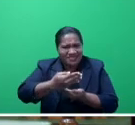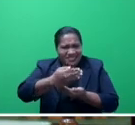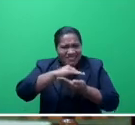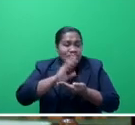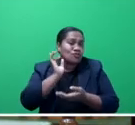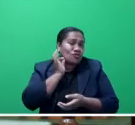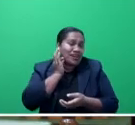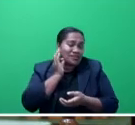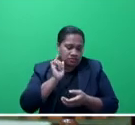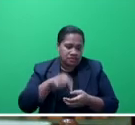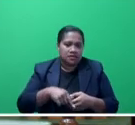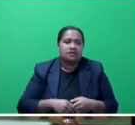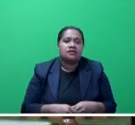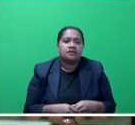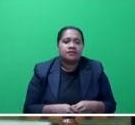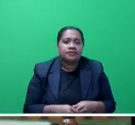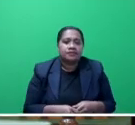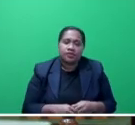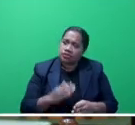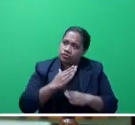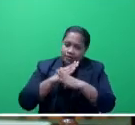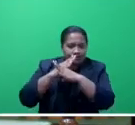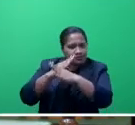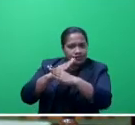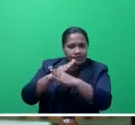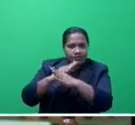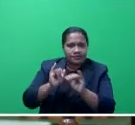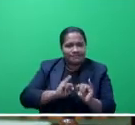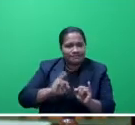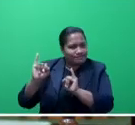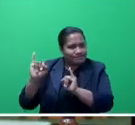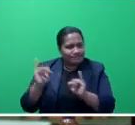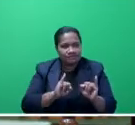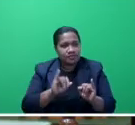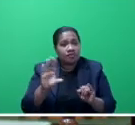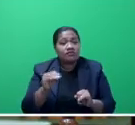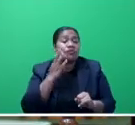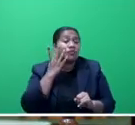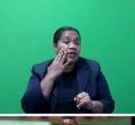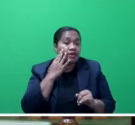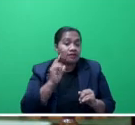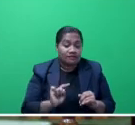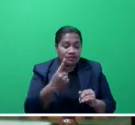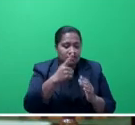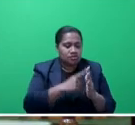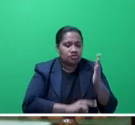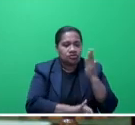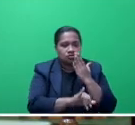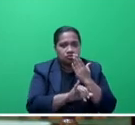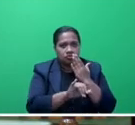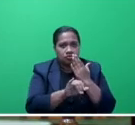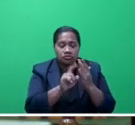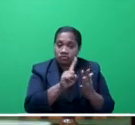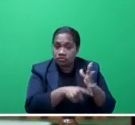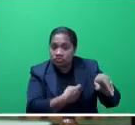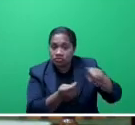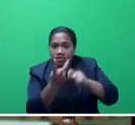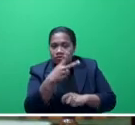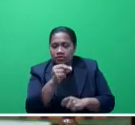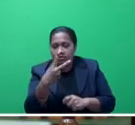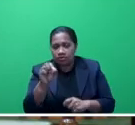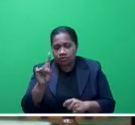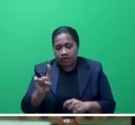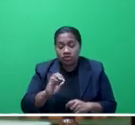and phased approach by banning imports and exports of polystyrene from 1 Jan 2021. In doing so, we gave a 7-month